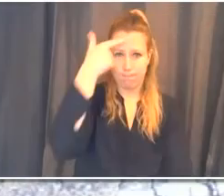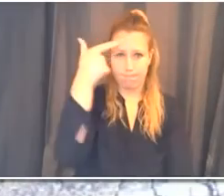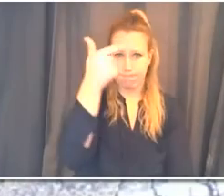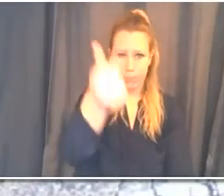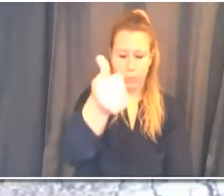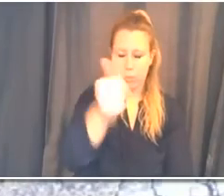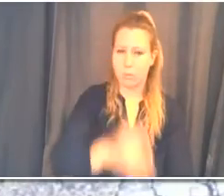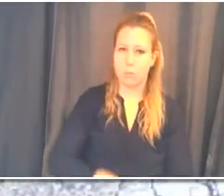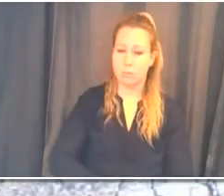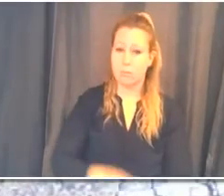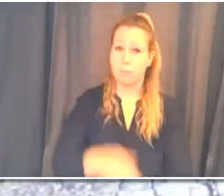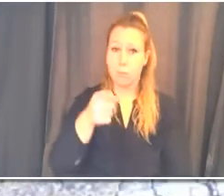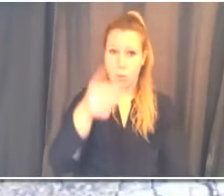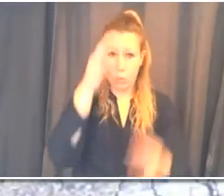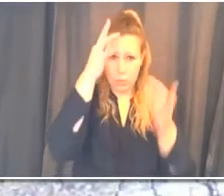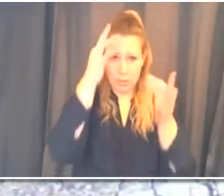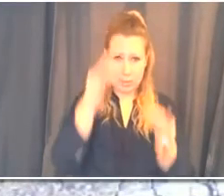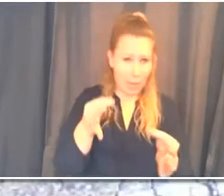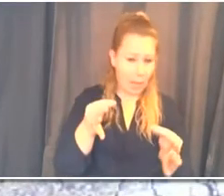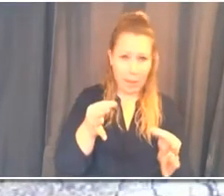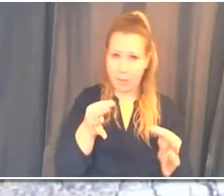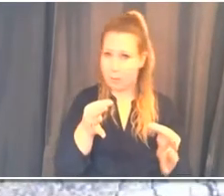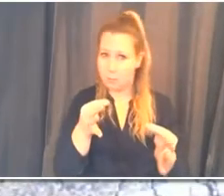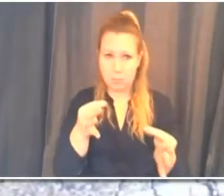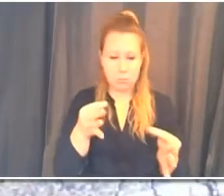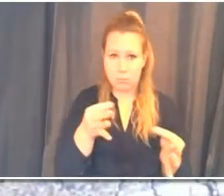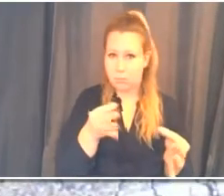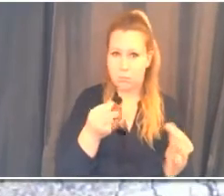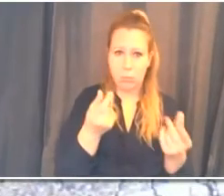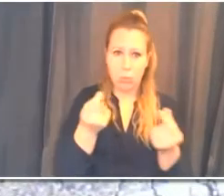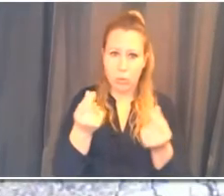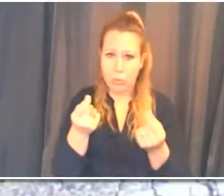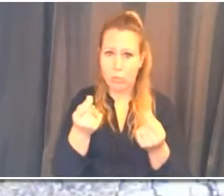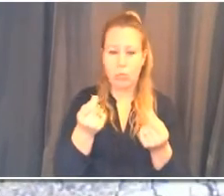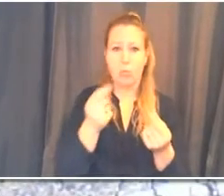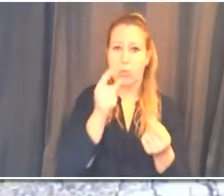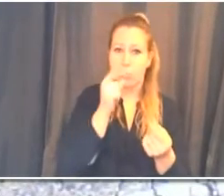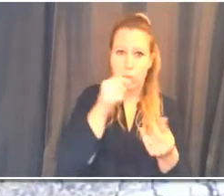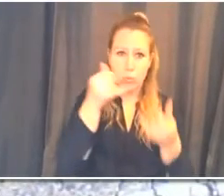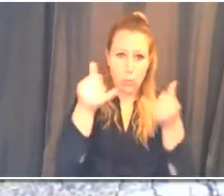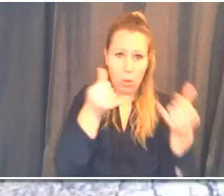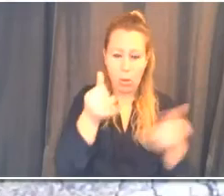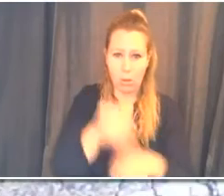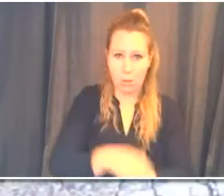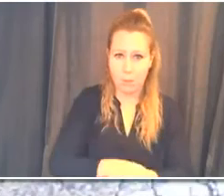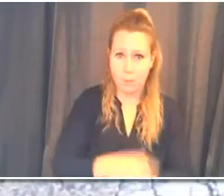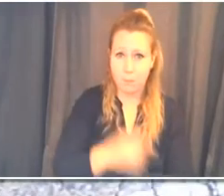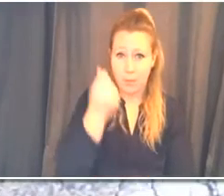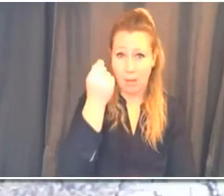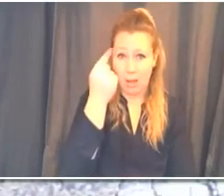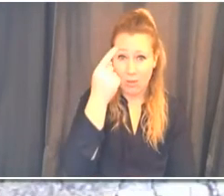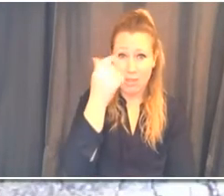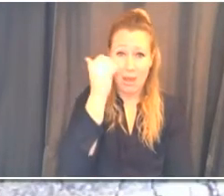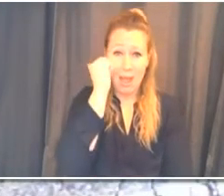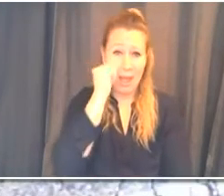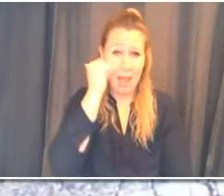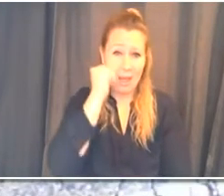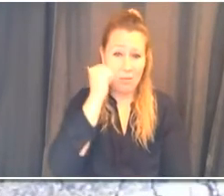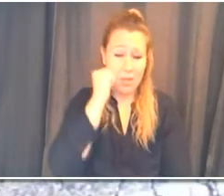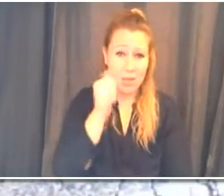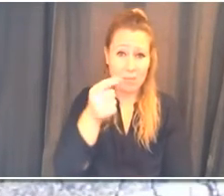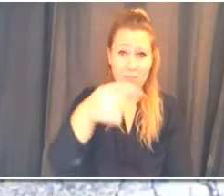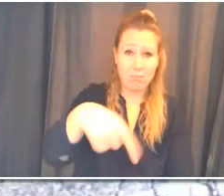we want to do that but not every Survivor wants a law enforcement response and not every Survivor is ready to go to shelter many